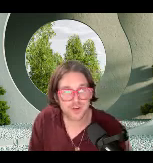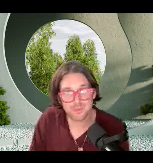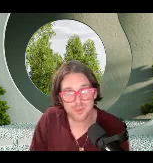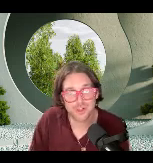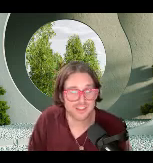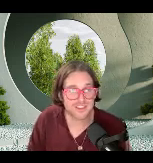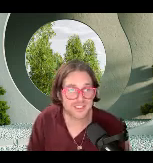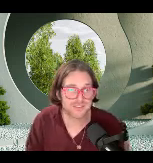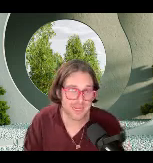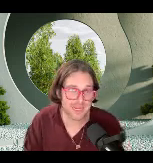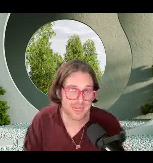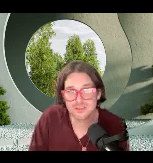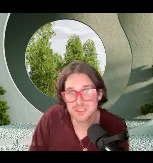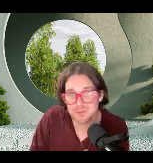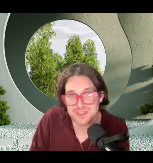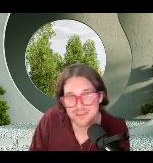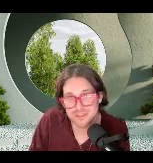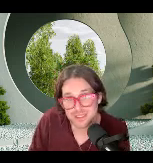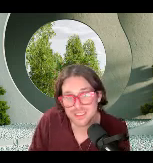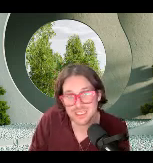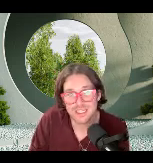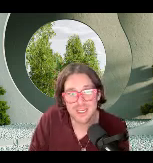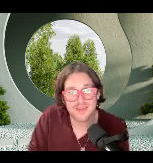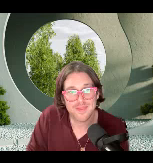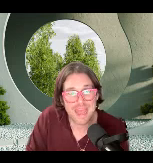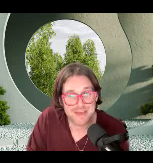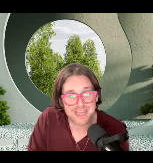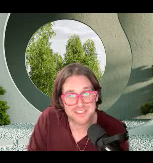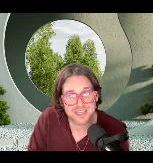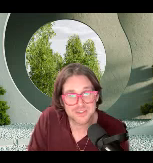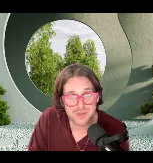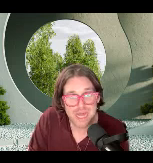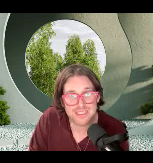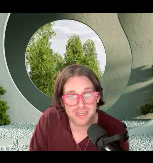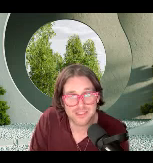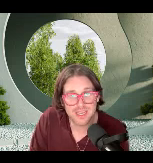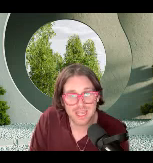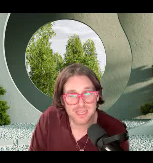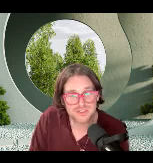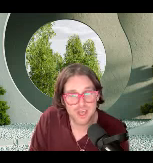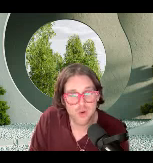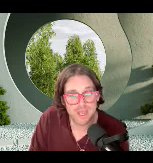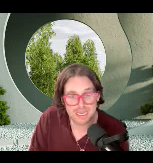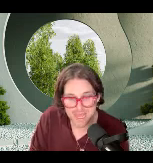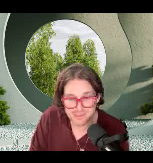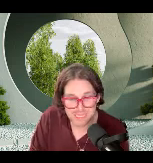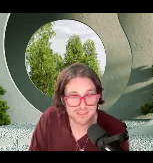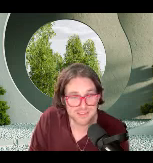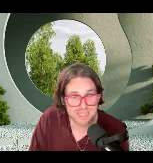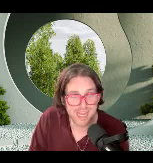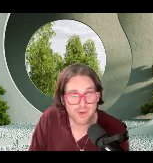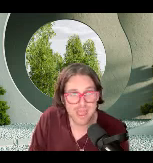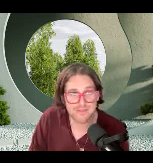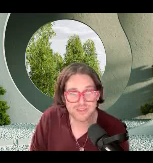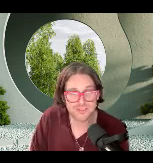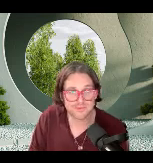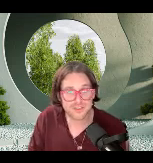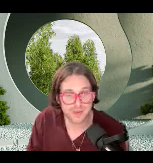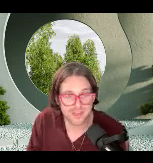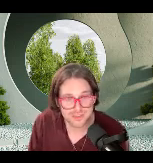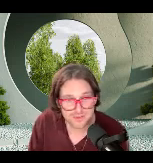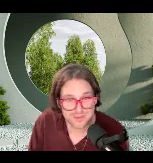about making sure that regardless of my students' perceived ability, that they have access to content. And so in my classes, I